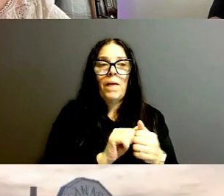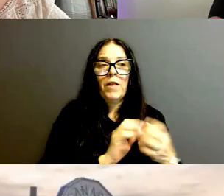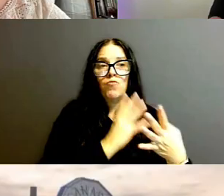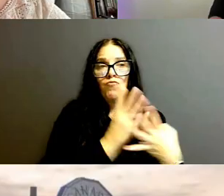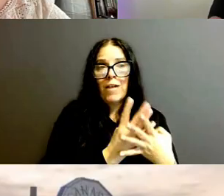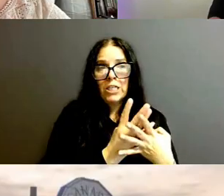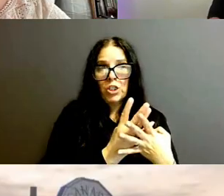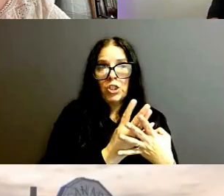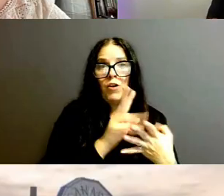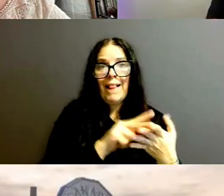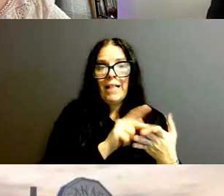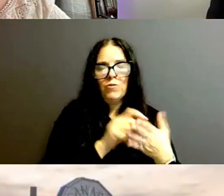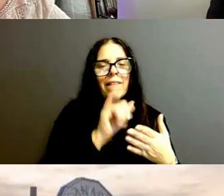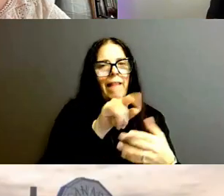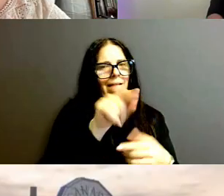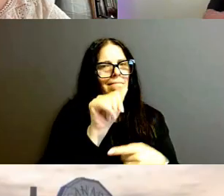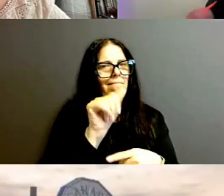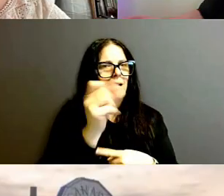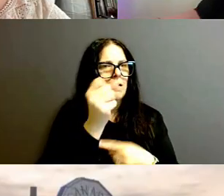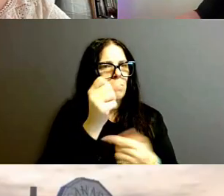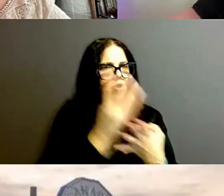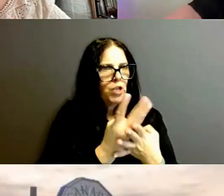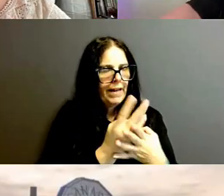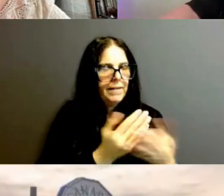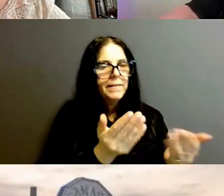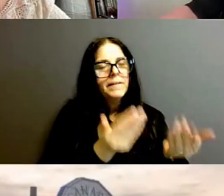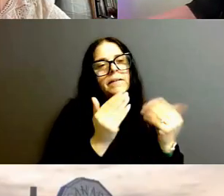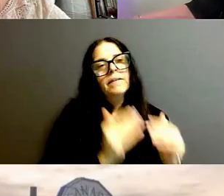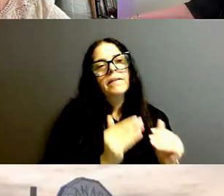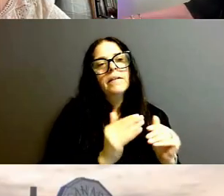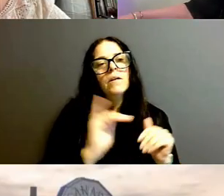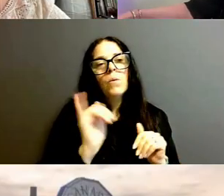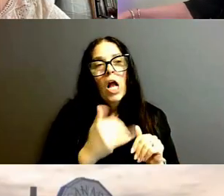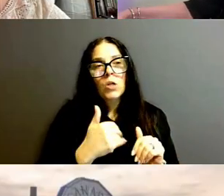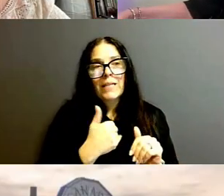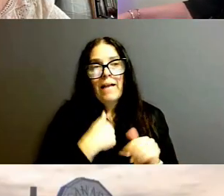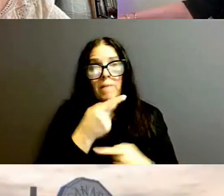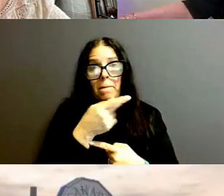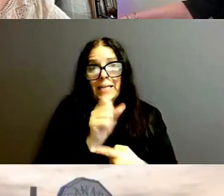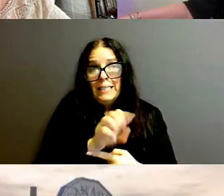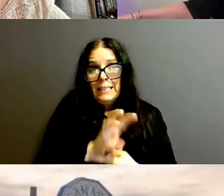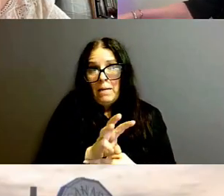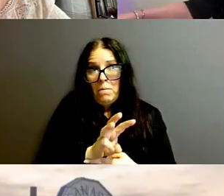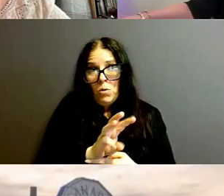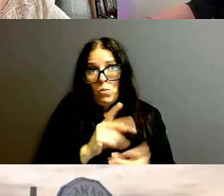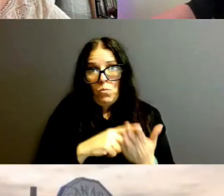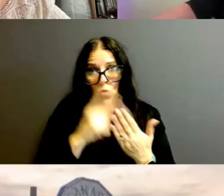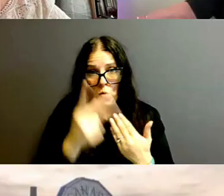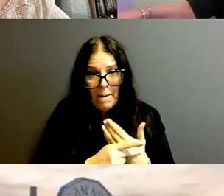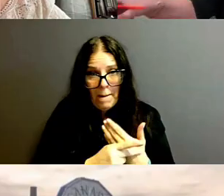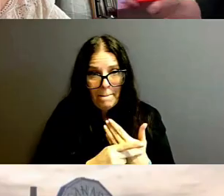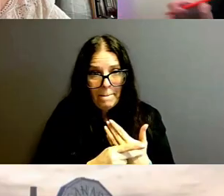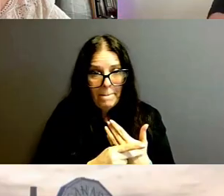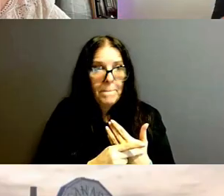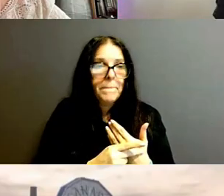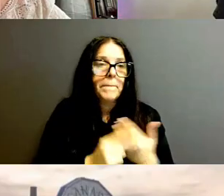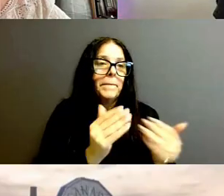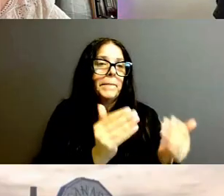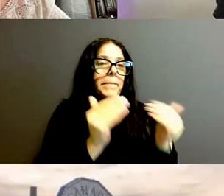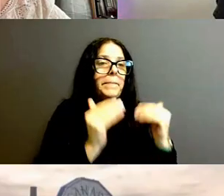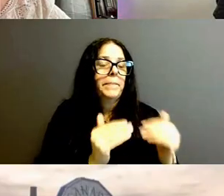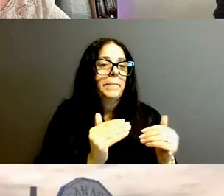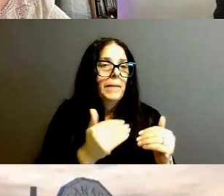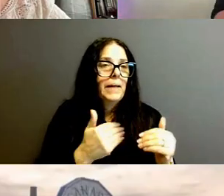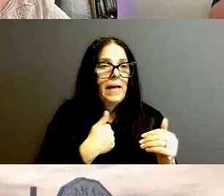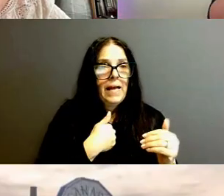at the Sudbury Jail. We also offer the personal support worker program.